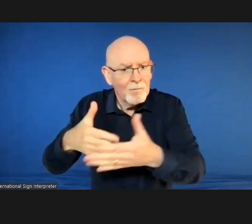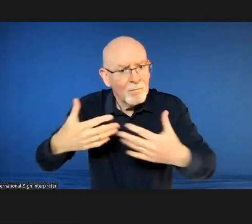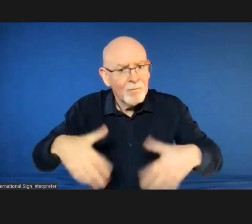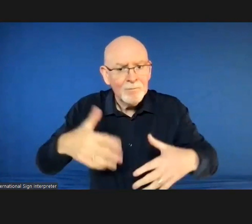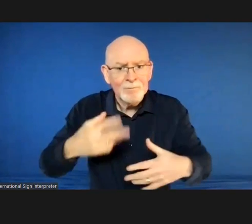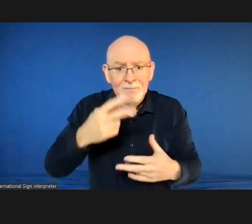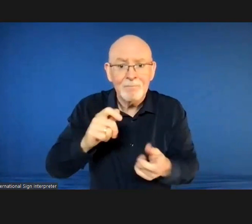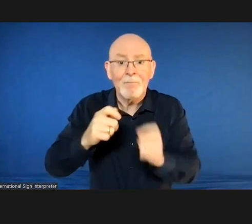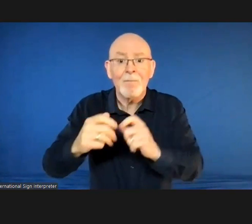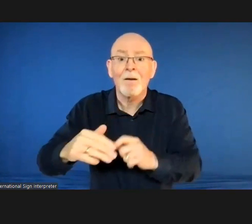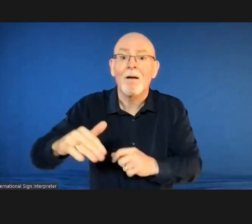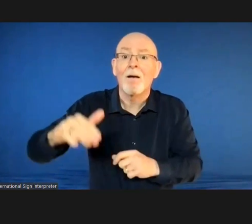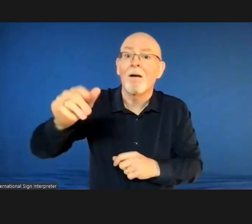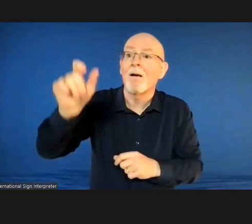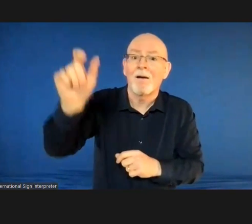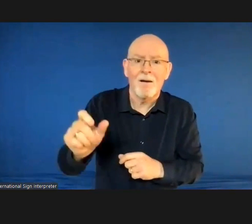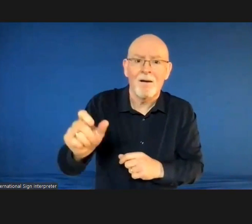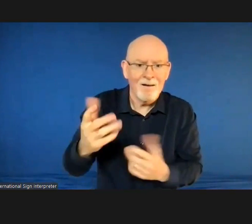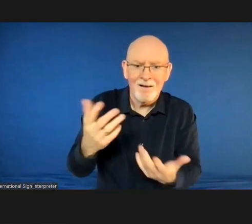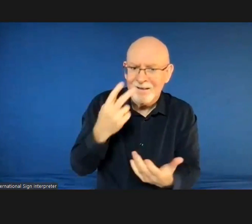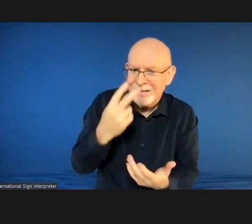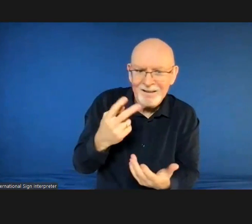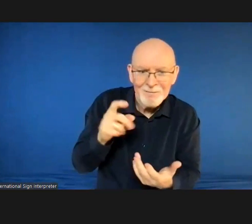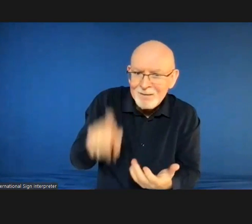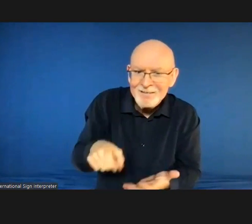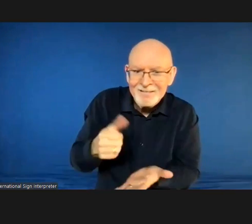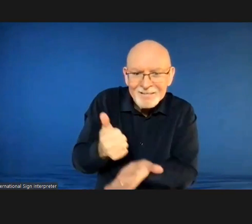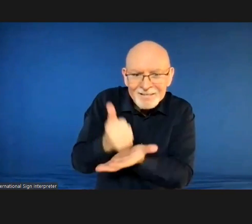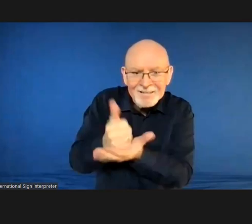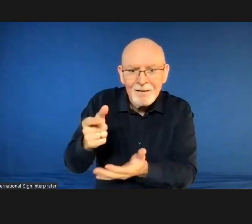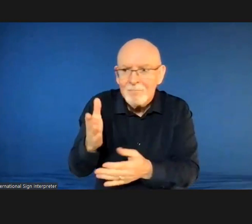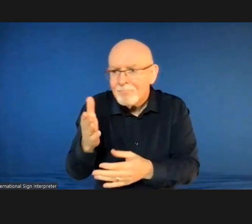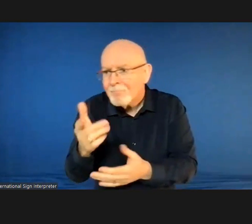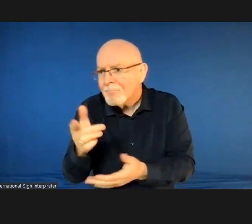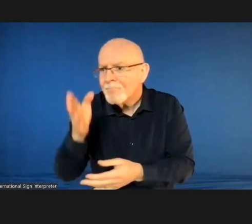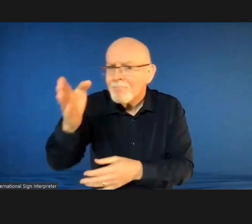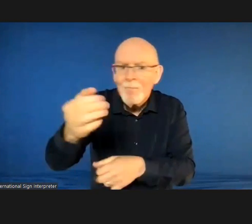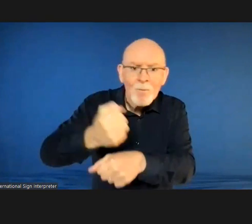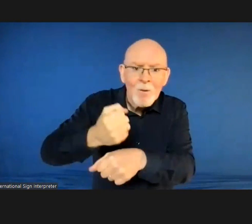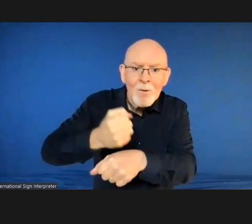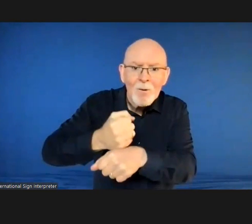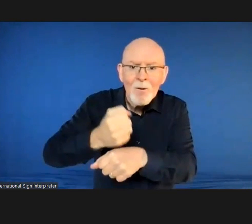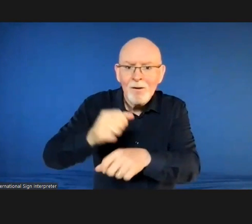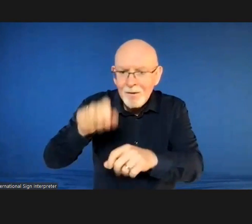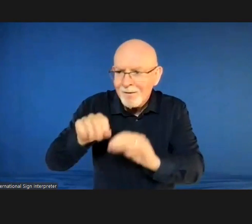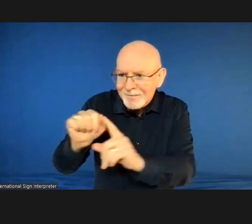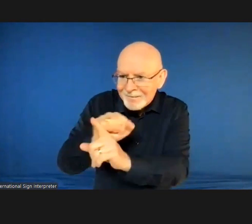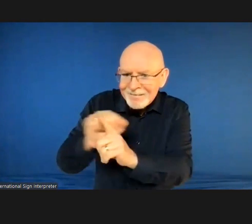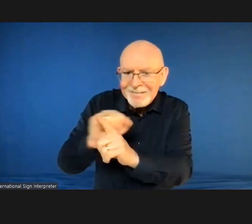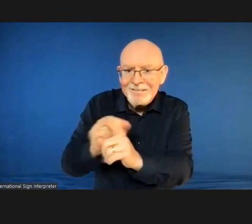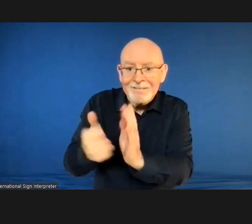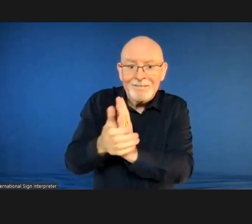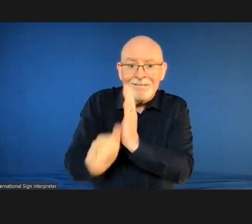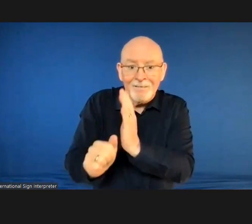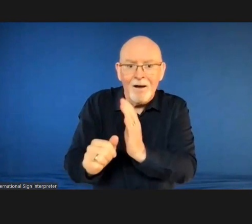be economically independent. So at Deaf Child Worldwide, we are working with partners across the East Africa region to make sure